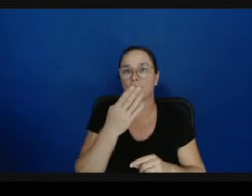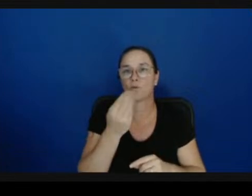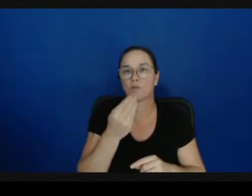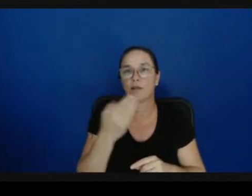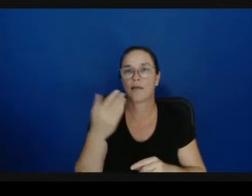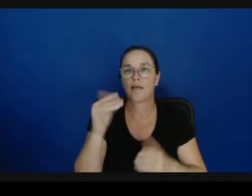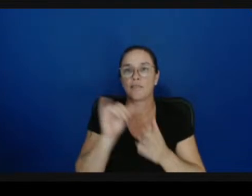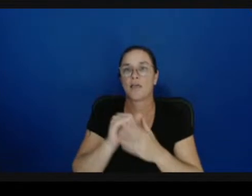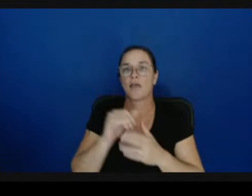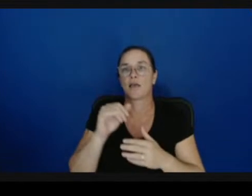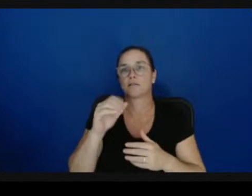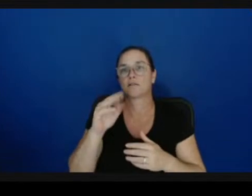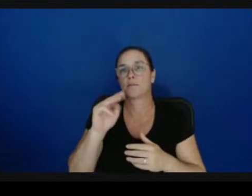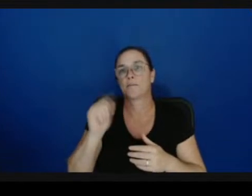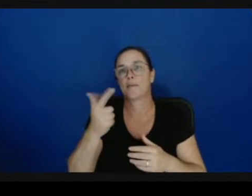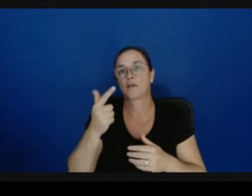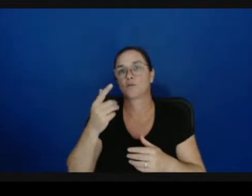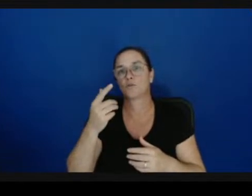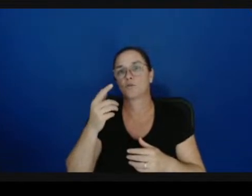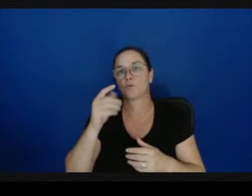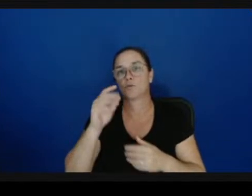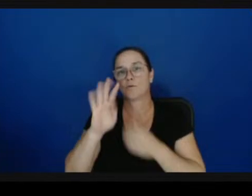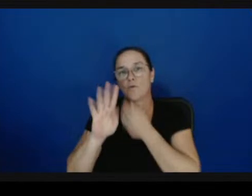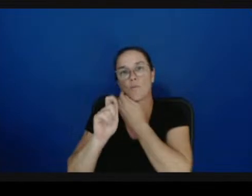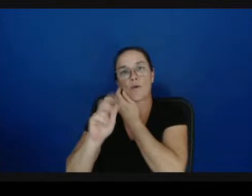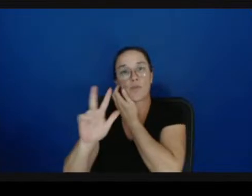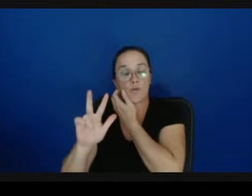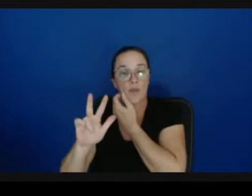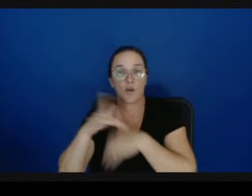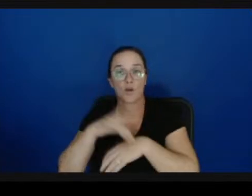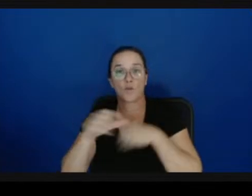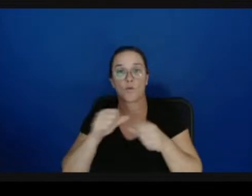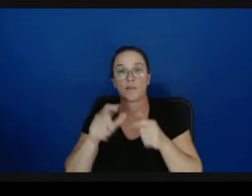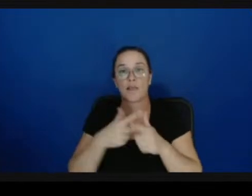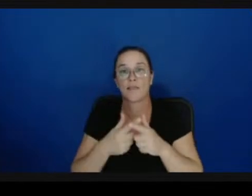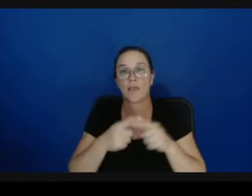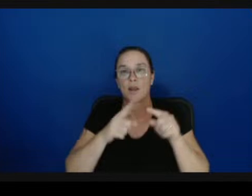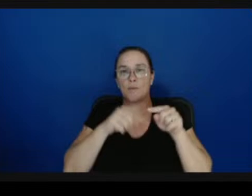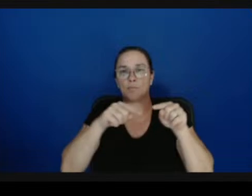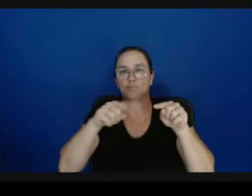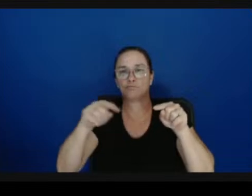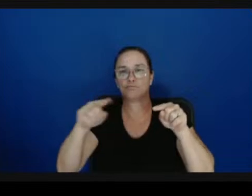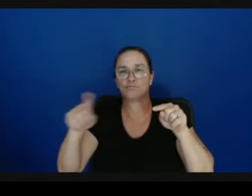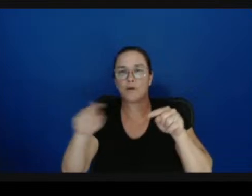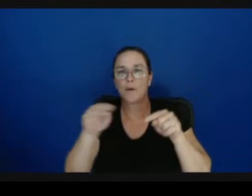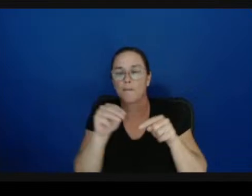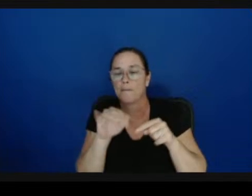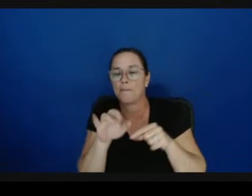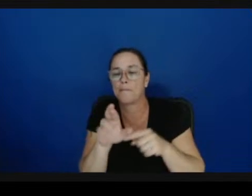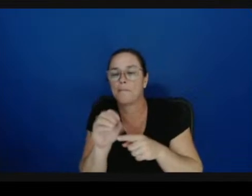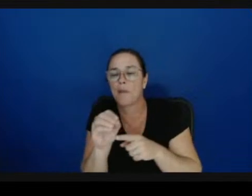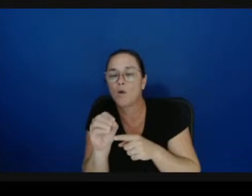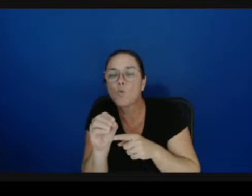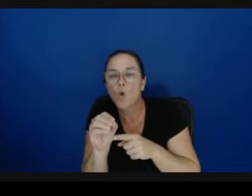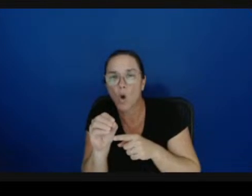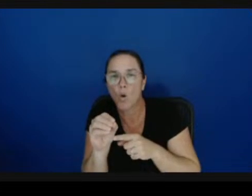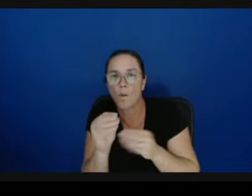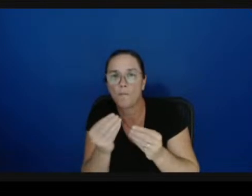earthquake. And then here is that intense series of micro bursts of earthquakes and or tremor, hard to tell